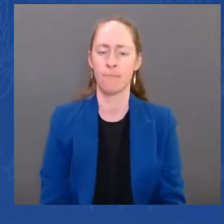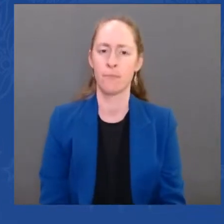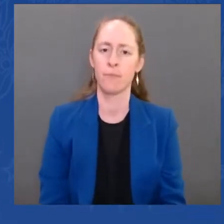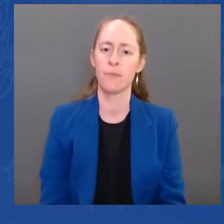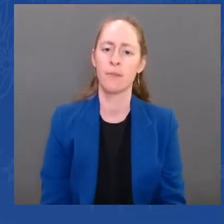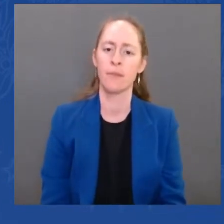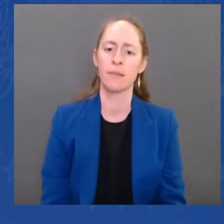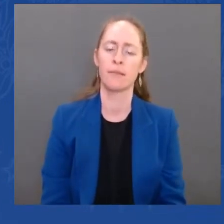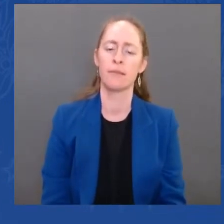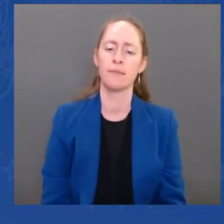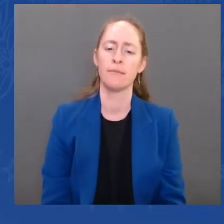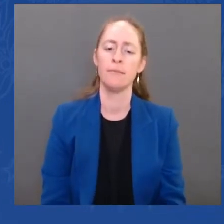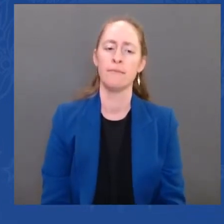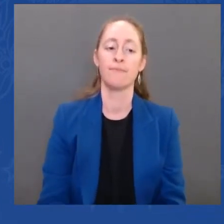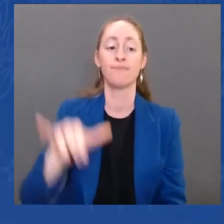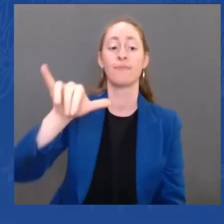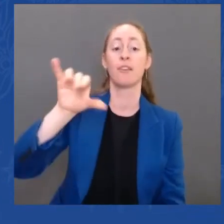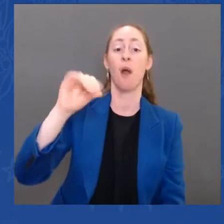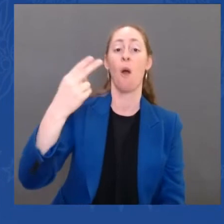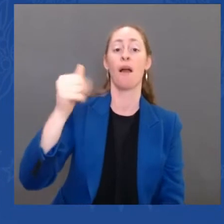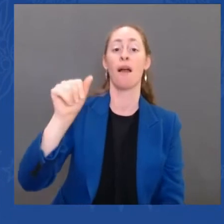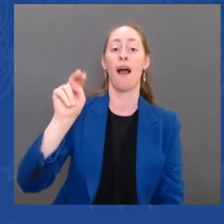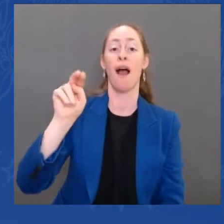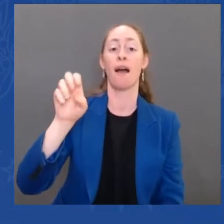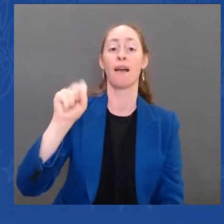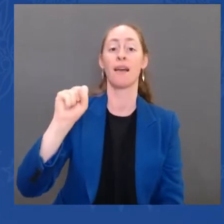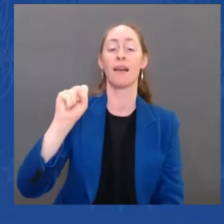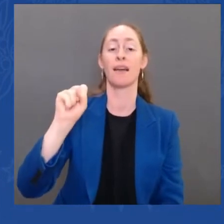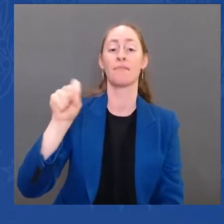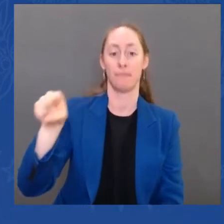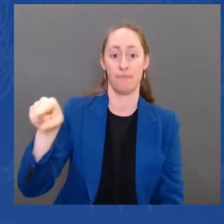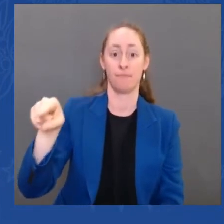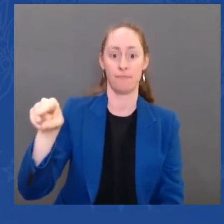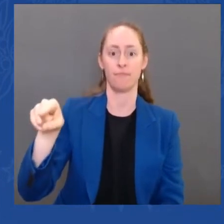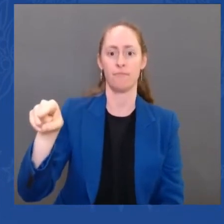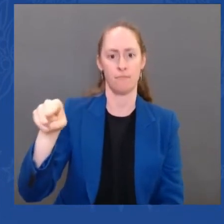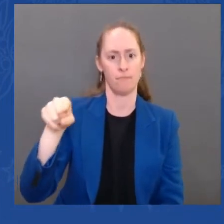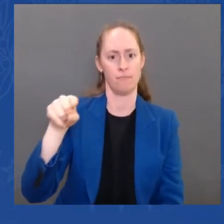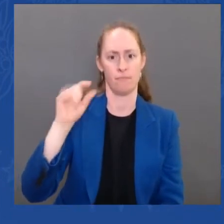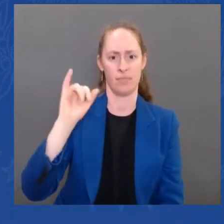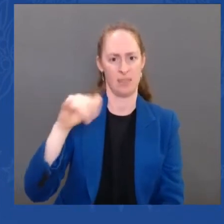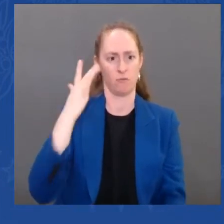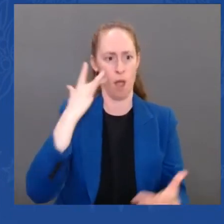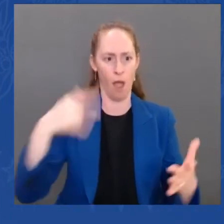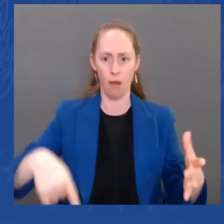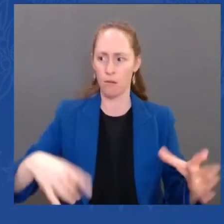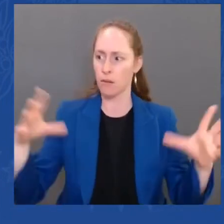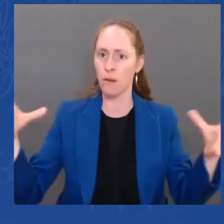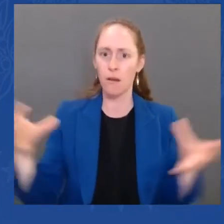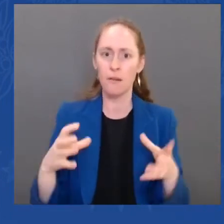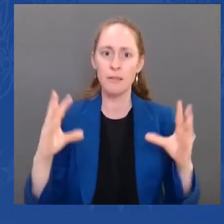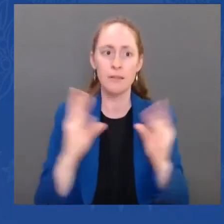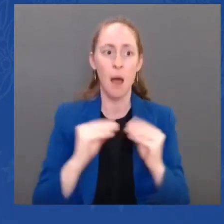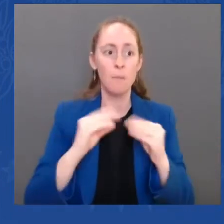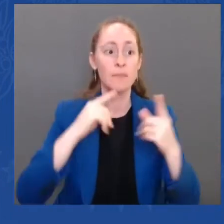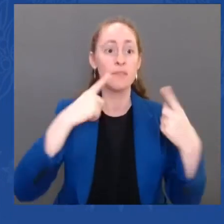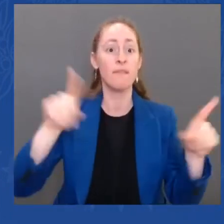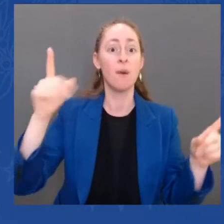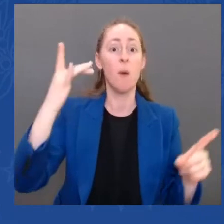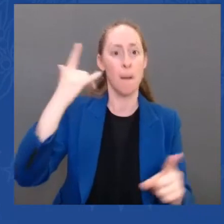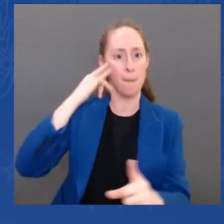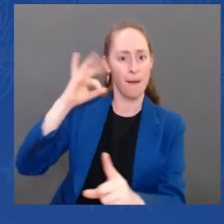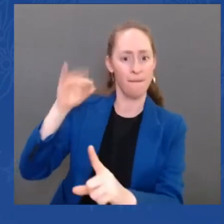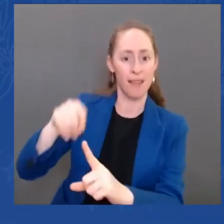reason why I think this summit has been the success it has. I presume to believe, you believe as I do, it has been a success thus